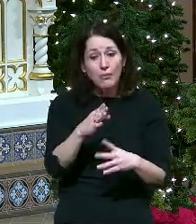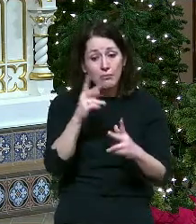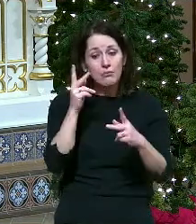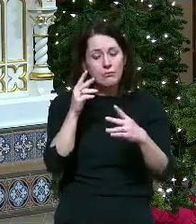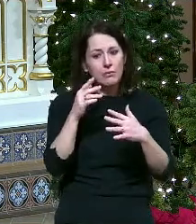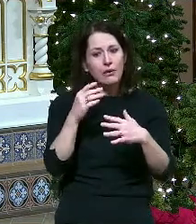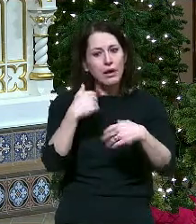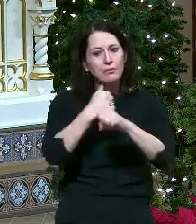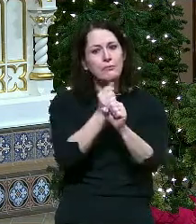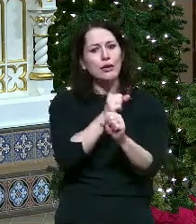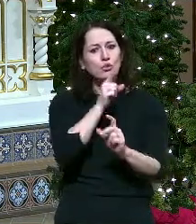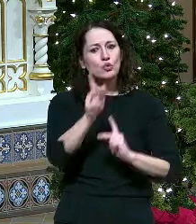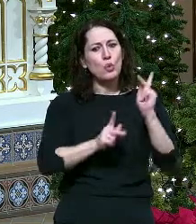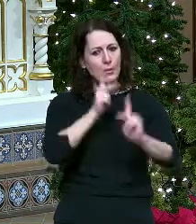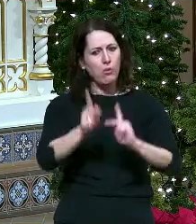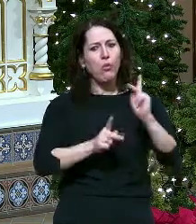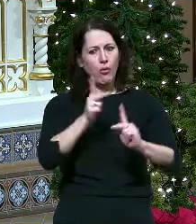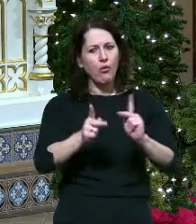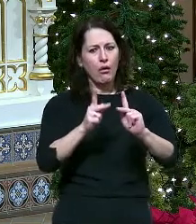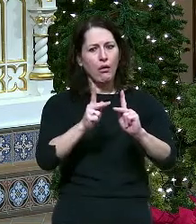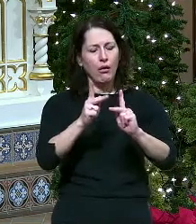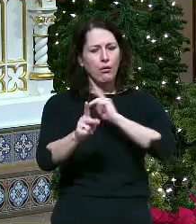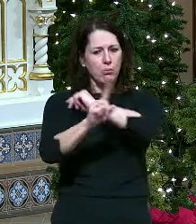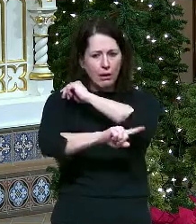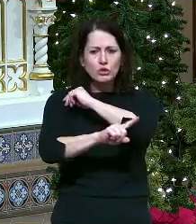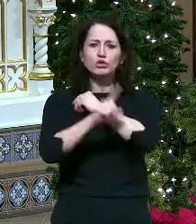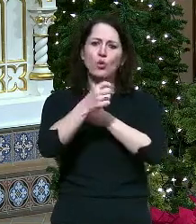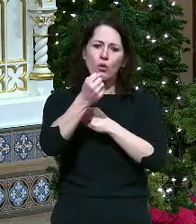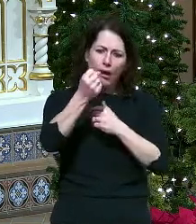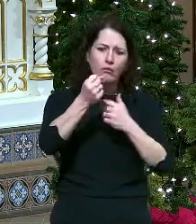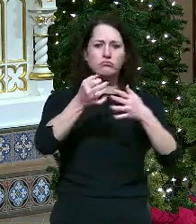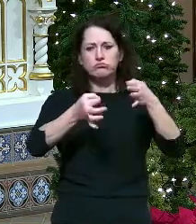But our job as Christians